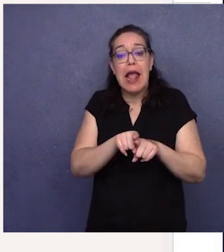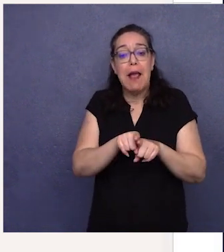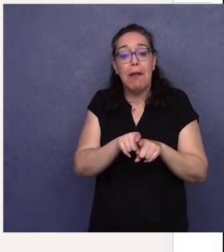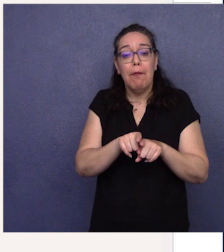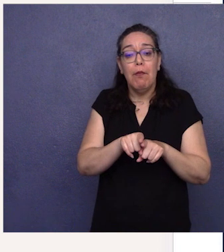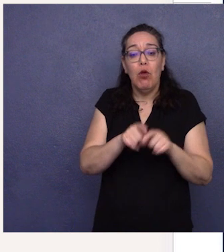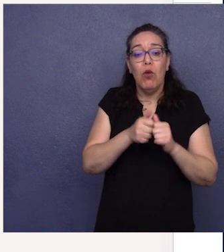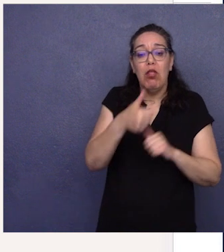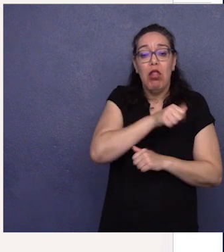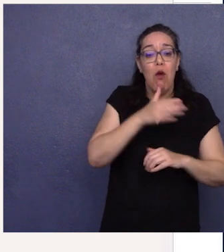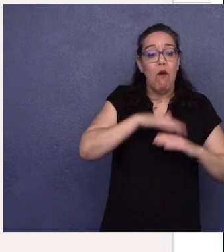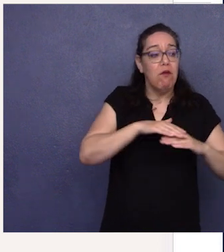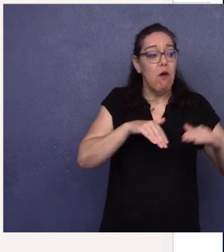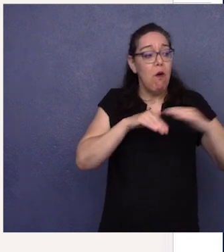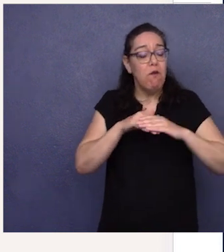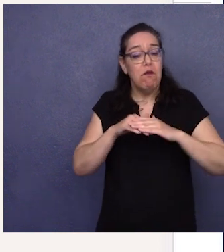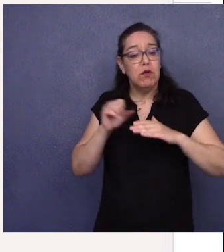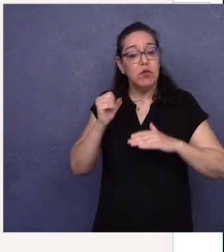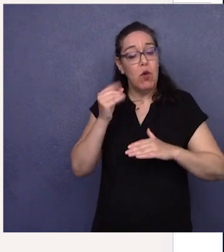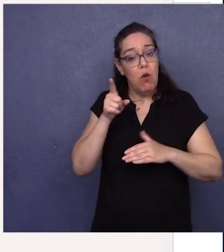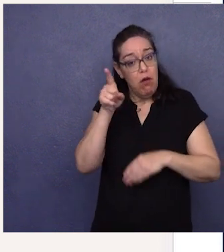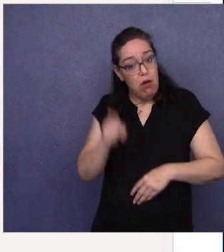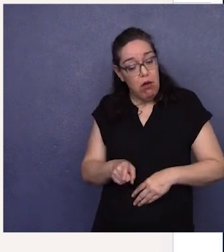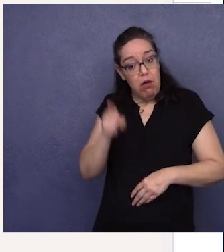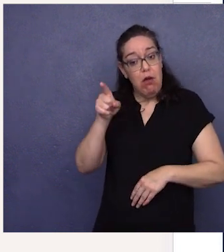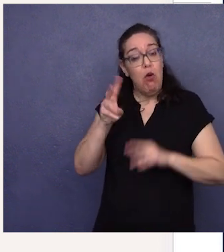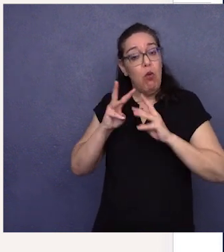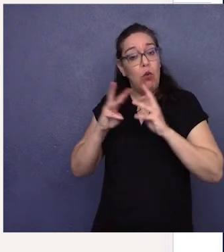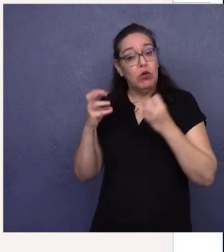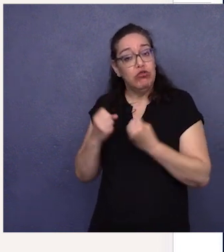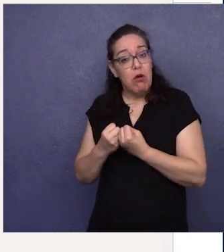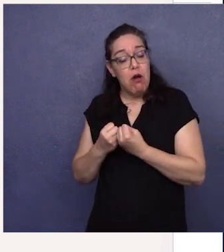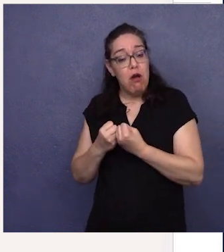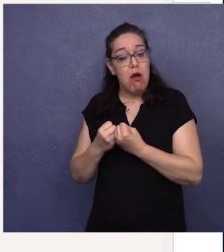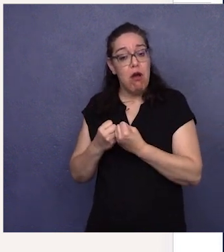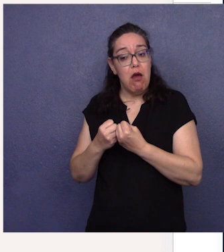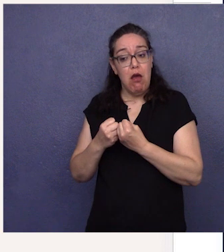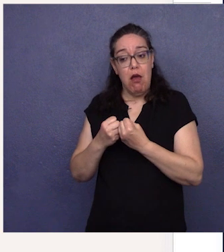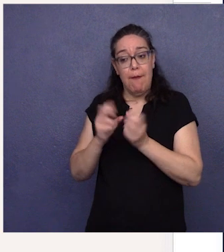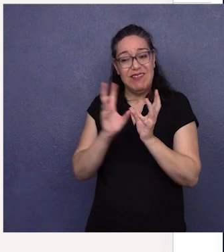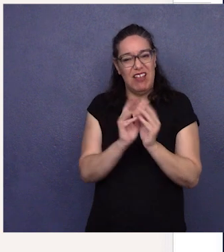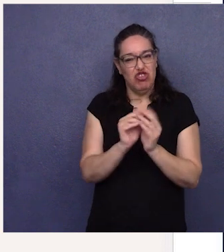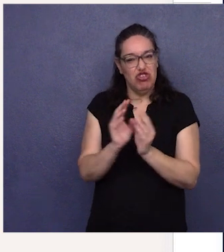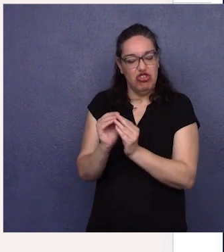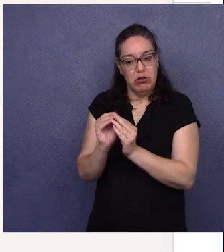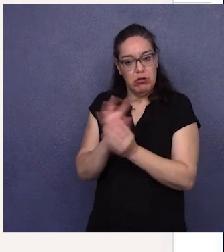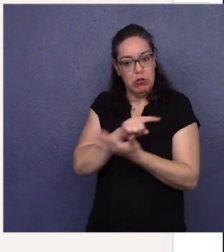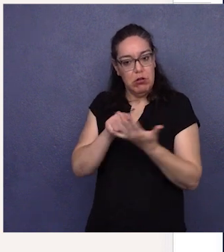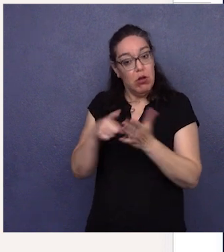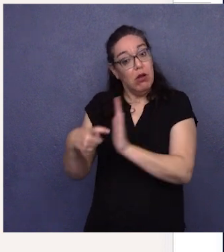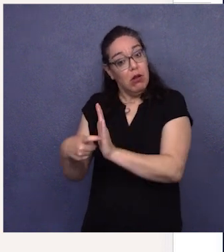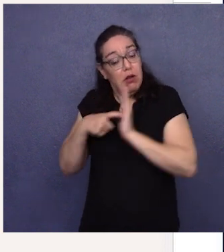So are these workshops and and sessions a requirement of